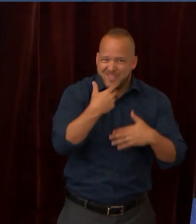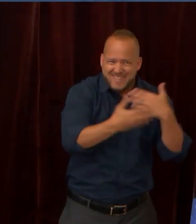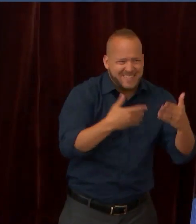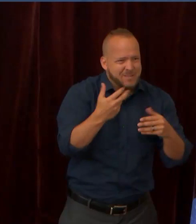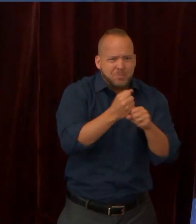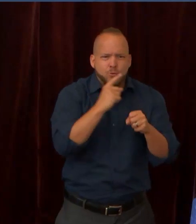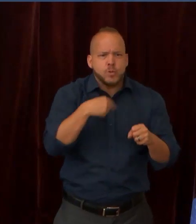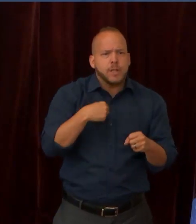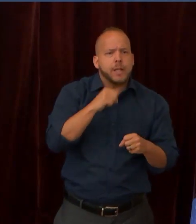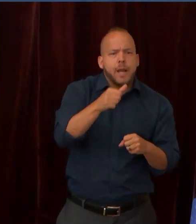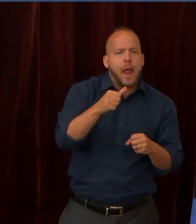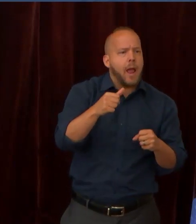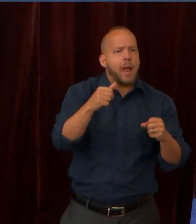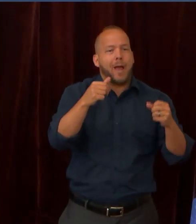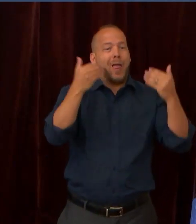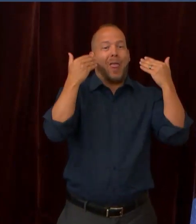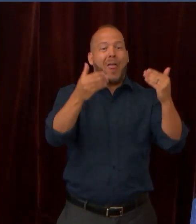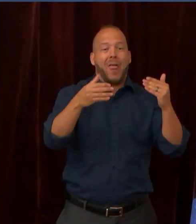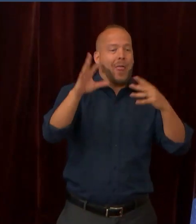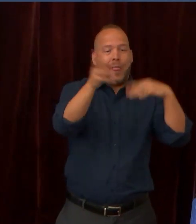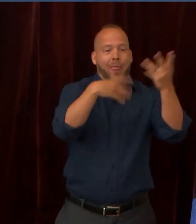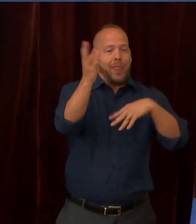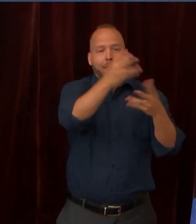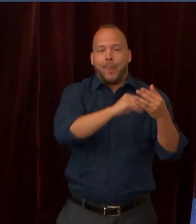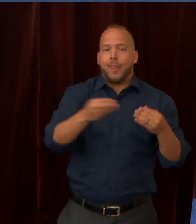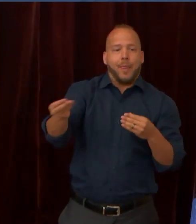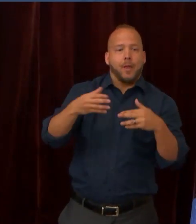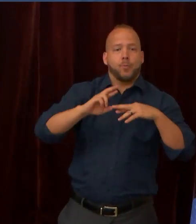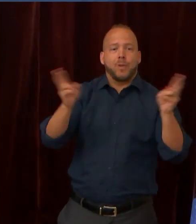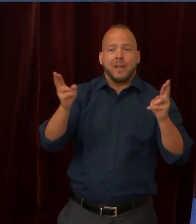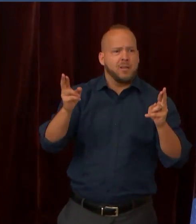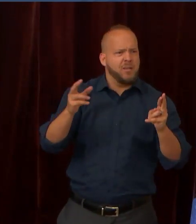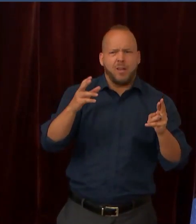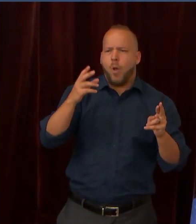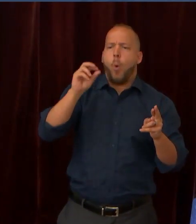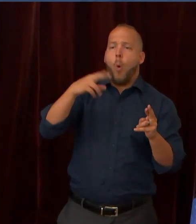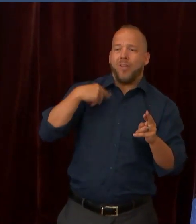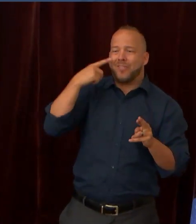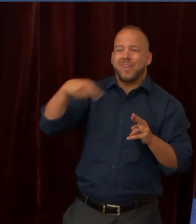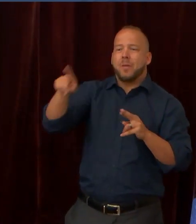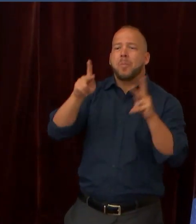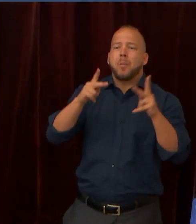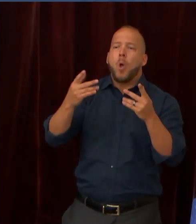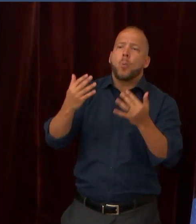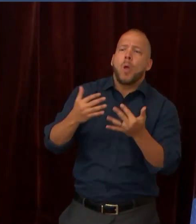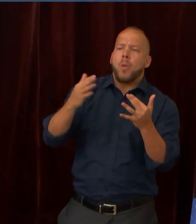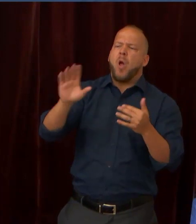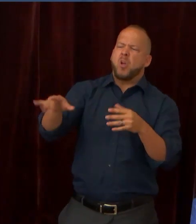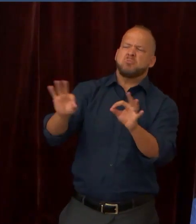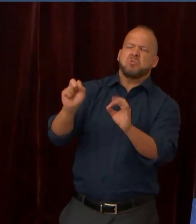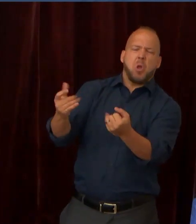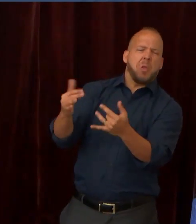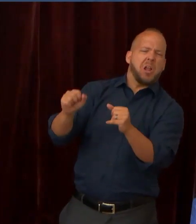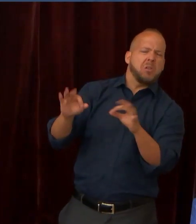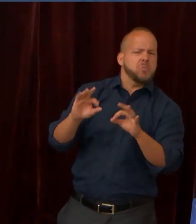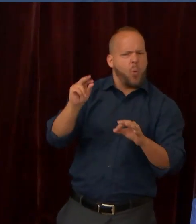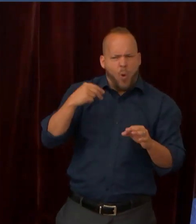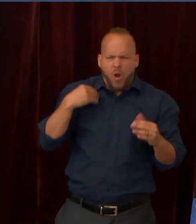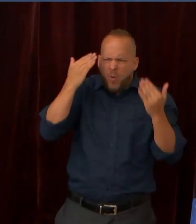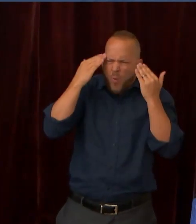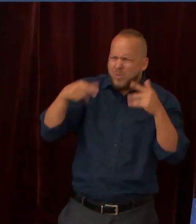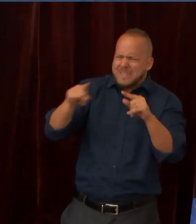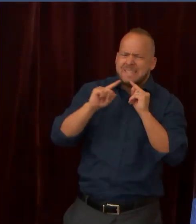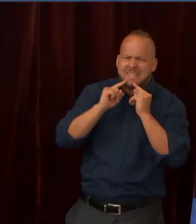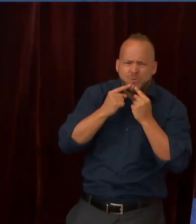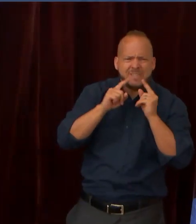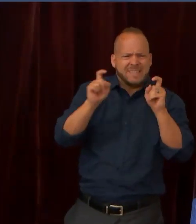And there's some people who've been waiting literally months to get that check. Now, some of those claims, there may be real questions about them, but one